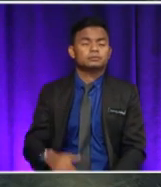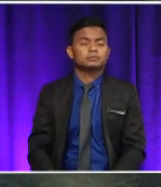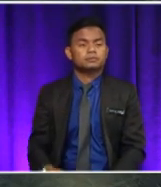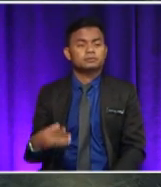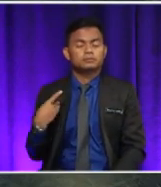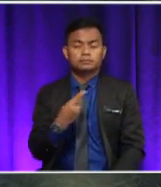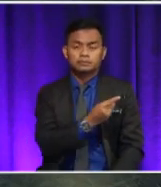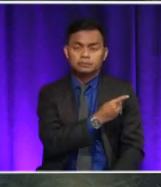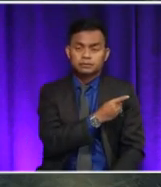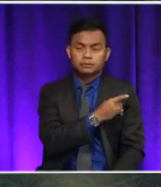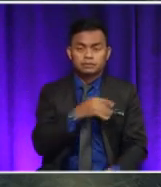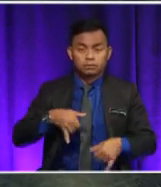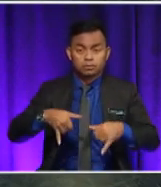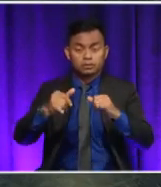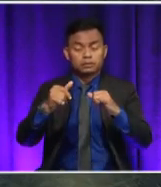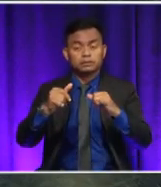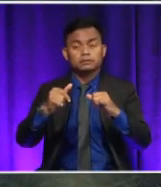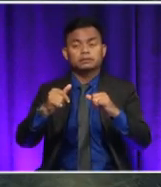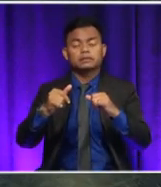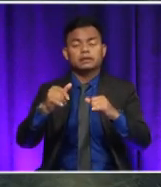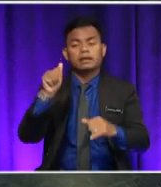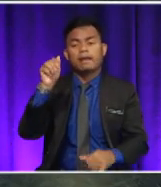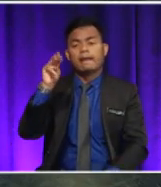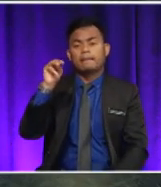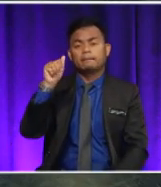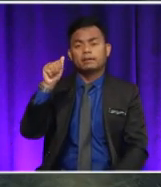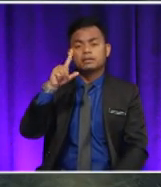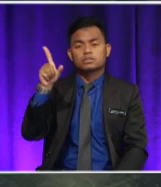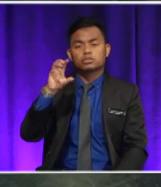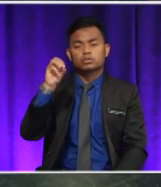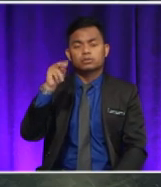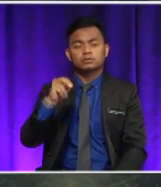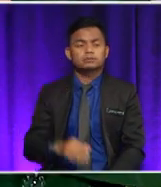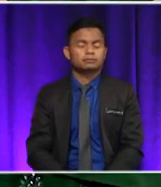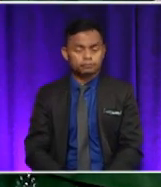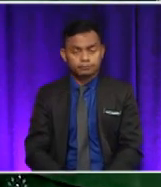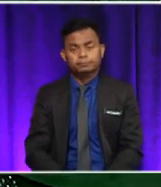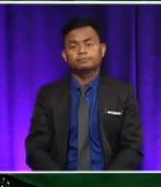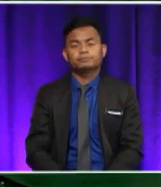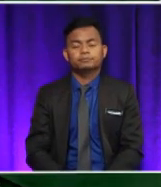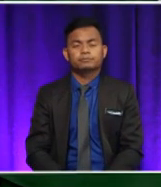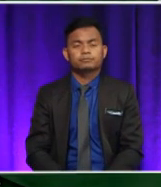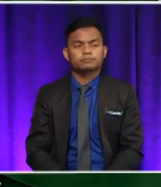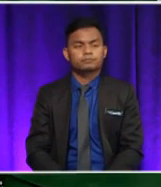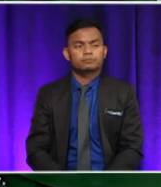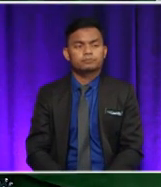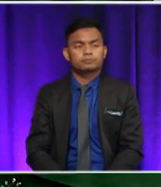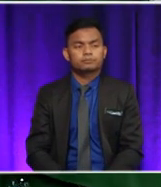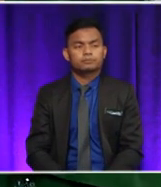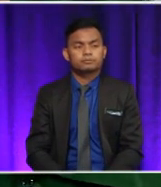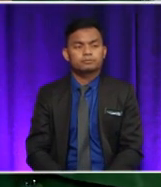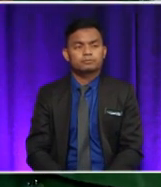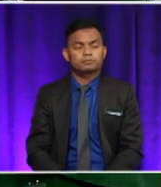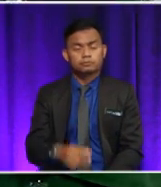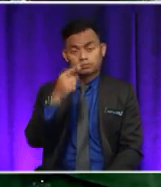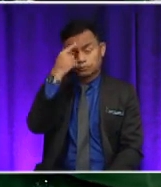walking the Amazon here? Yeah, sure. Okay, now we are going to focus on the topic walking the Amazon. For viewers at